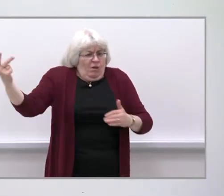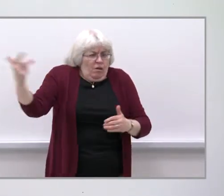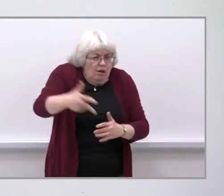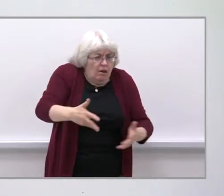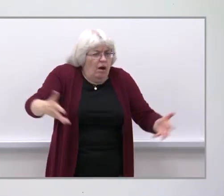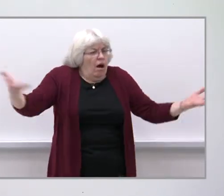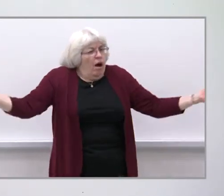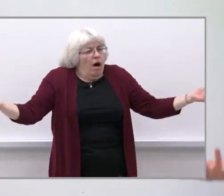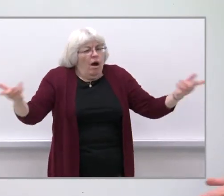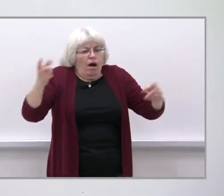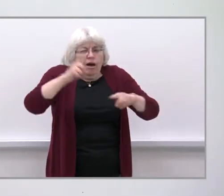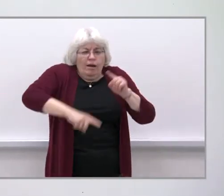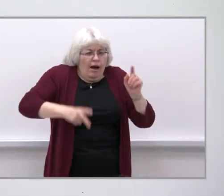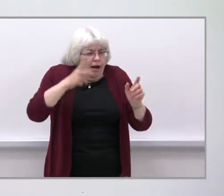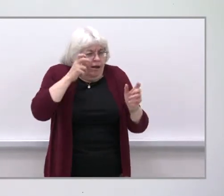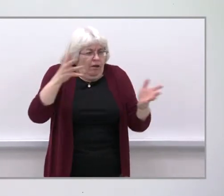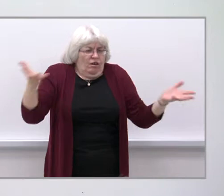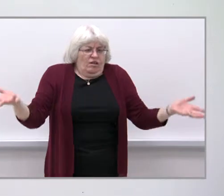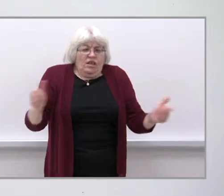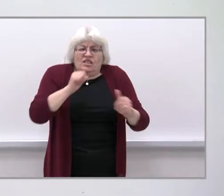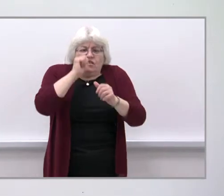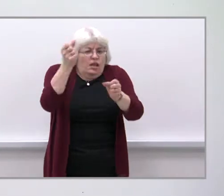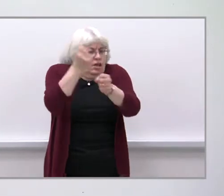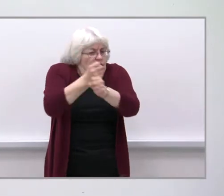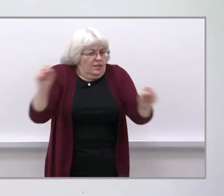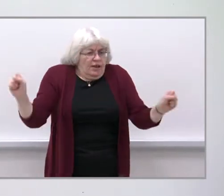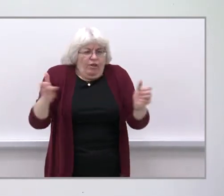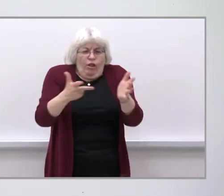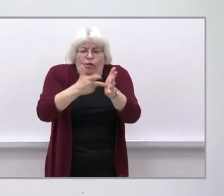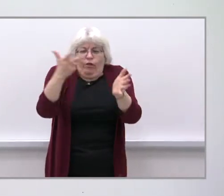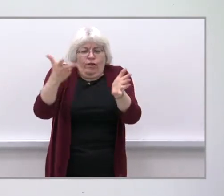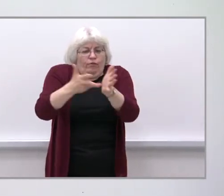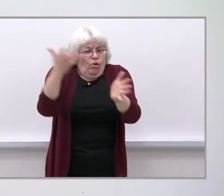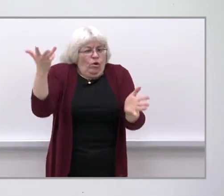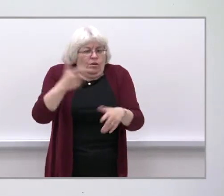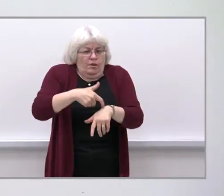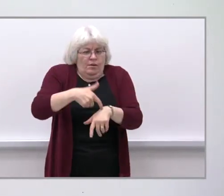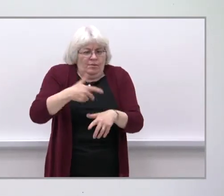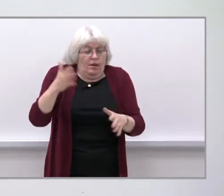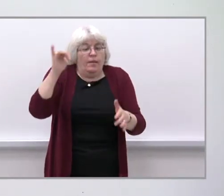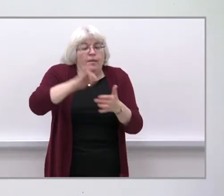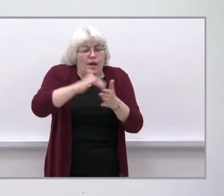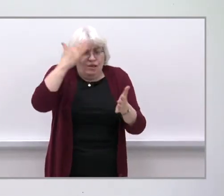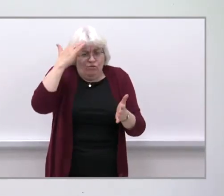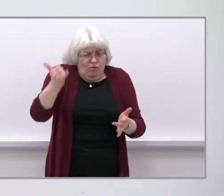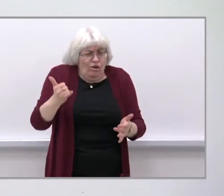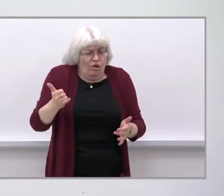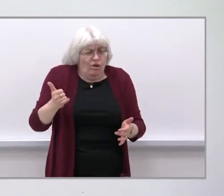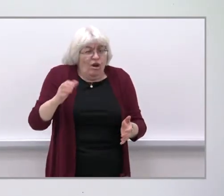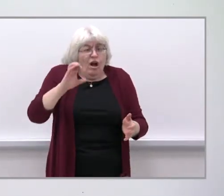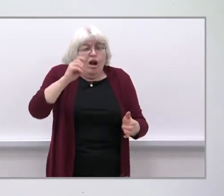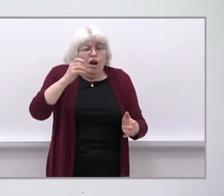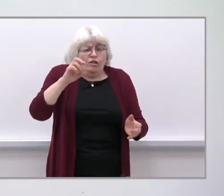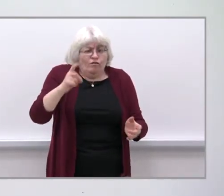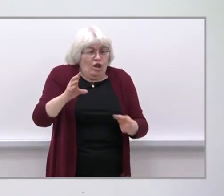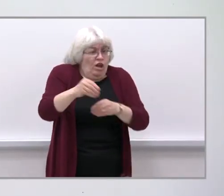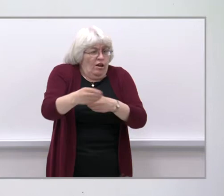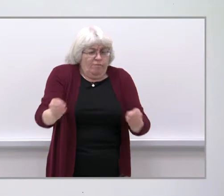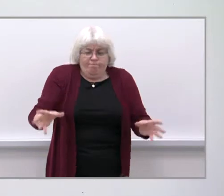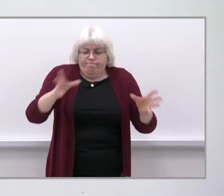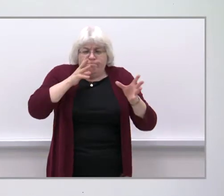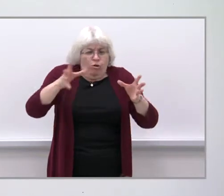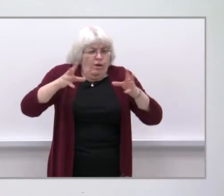o'clock in the morning, and again, we can't hear, so it's not safe. So again, the